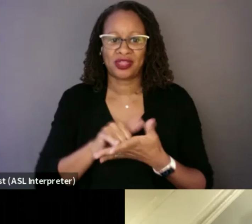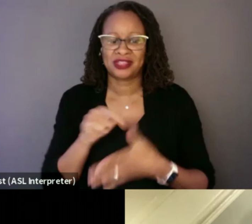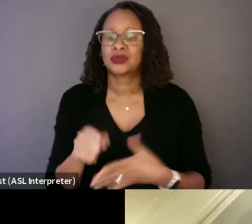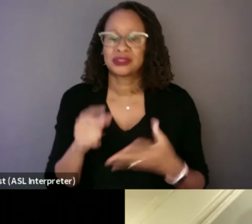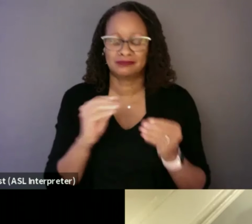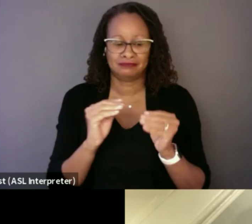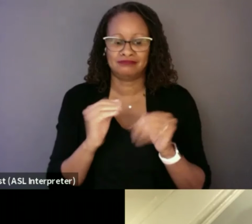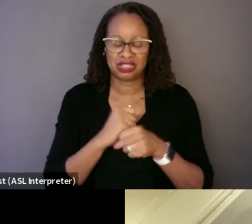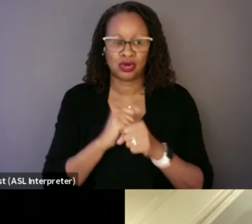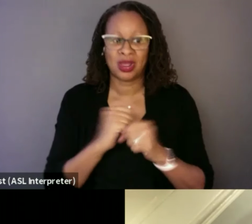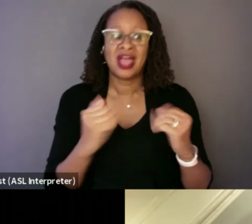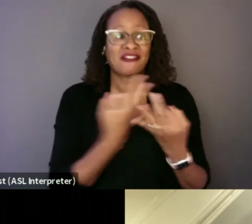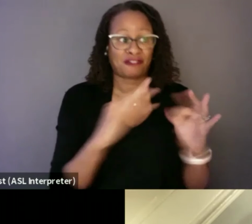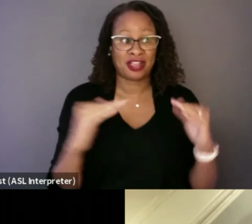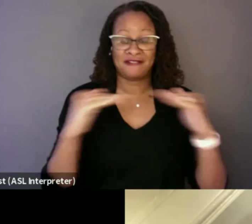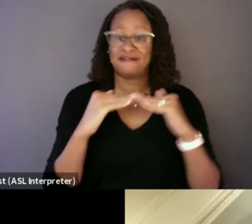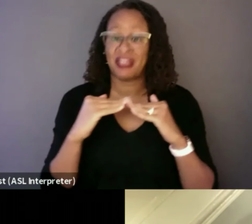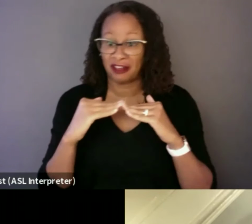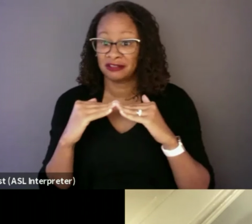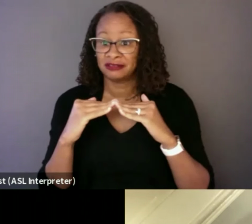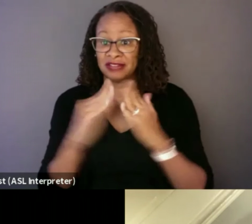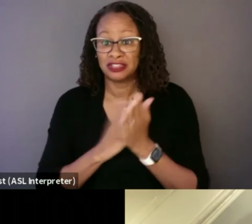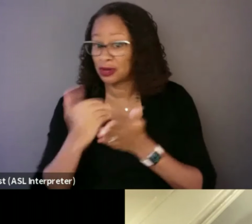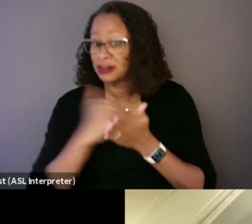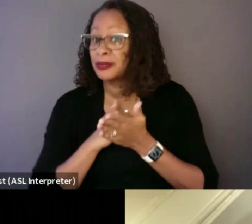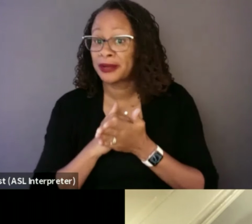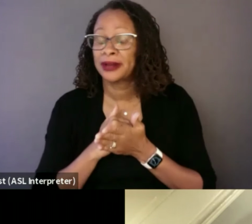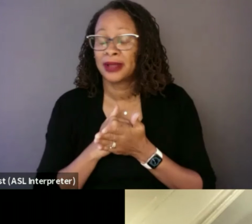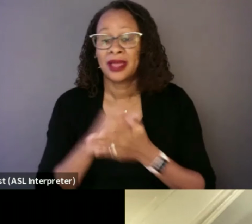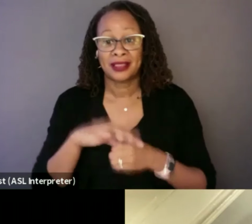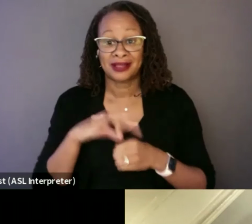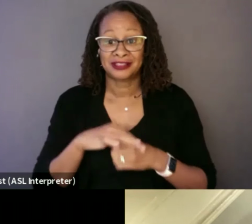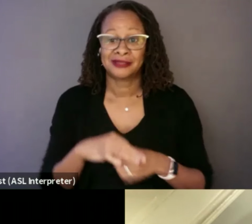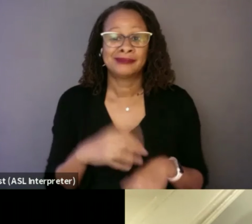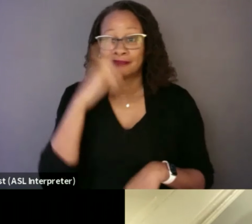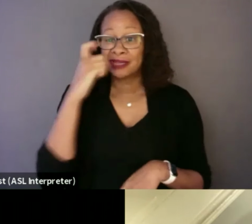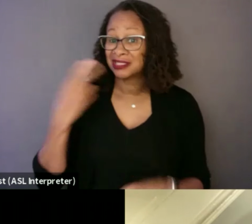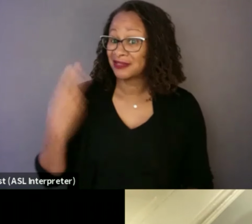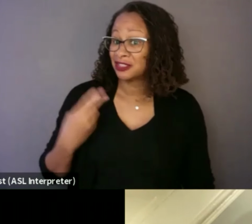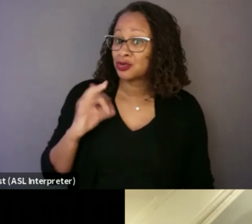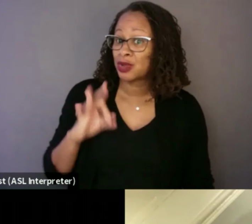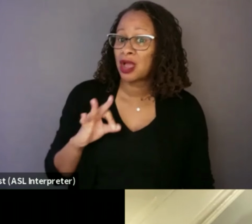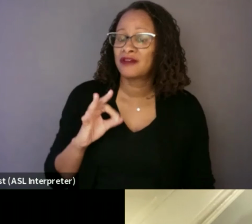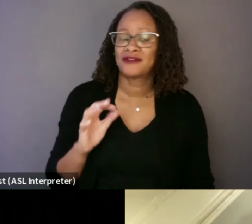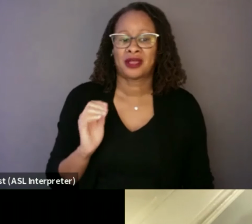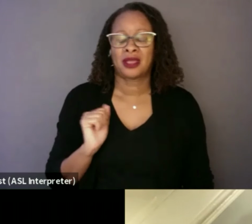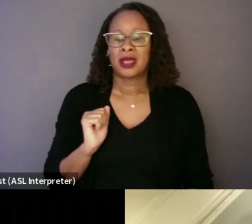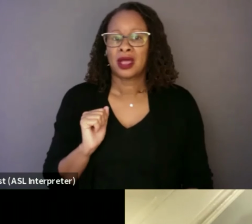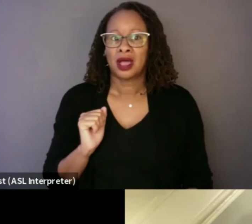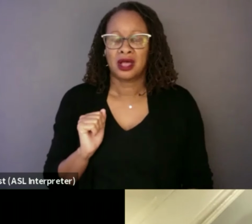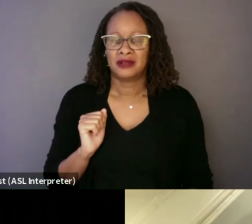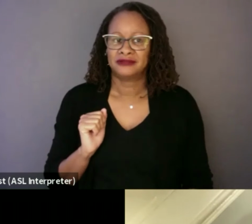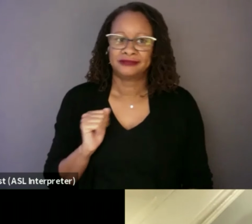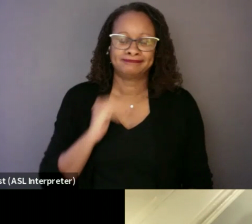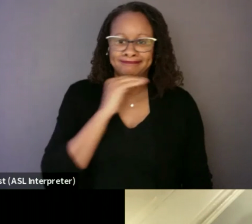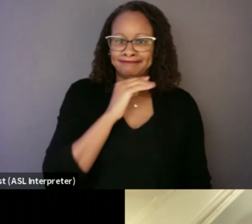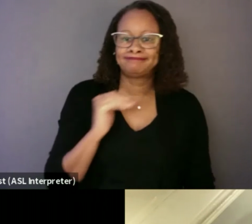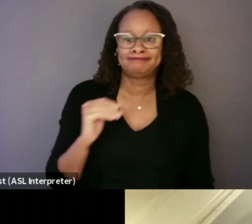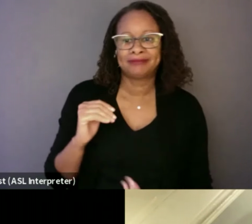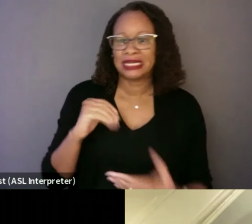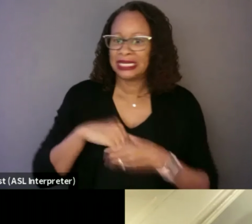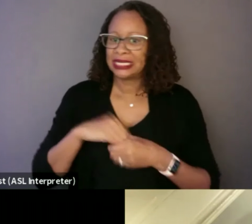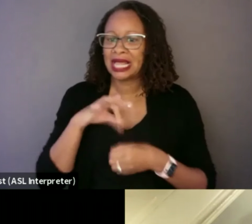transparent, free and fair election. Given the history of rigging of election in Zimbabwe, there's a